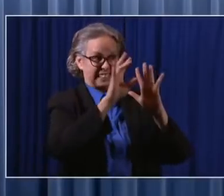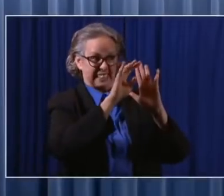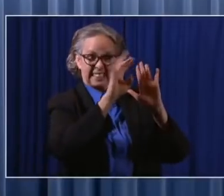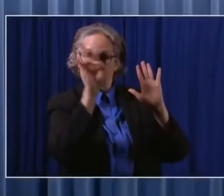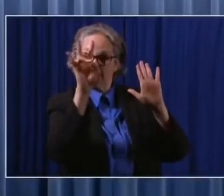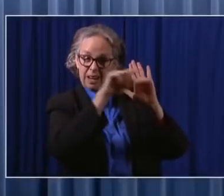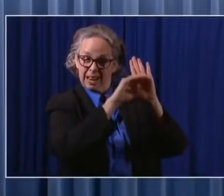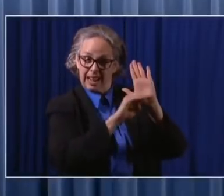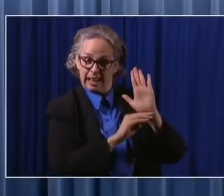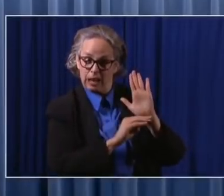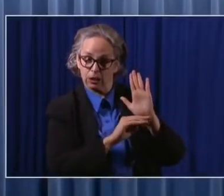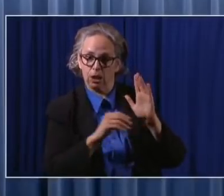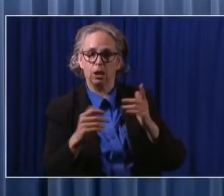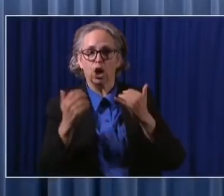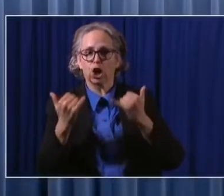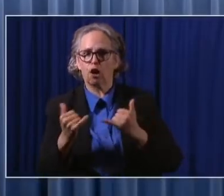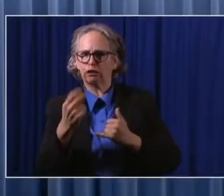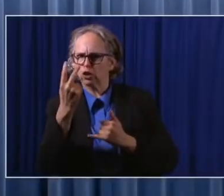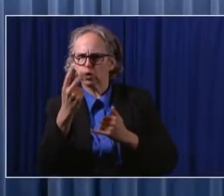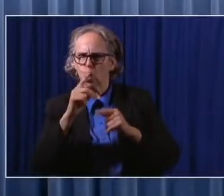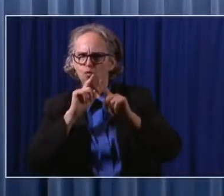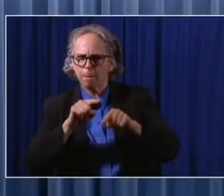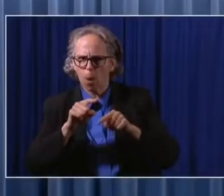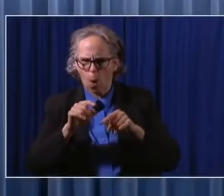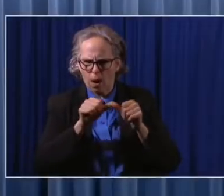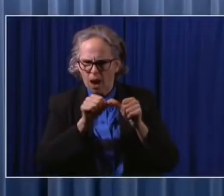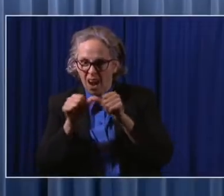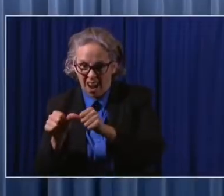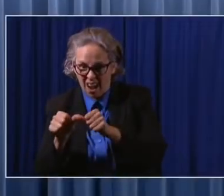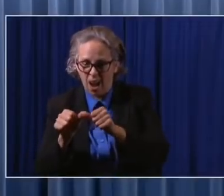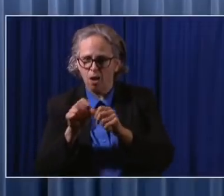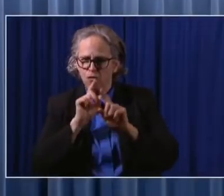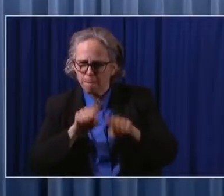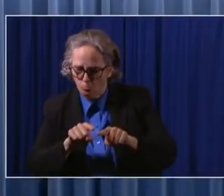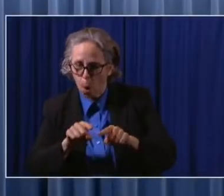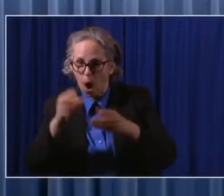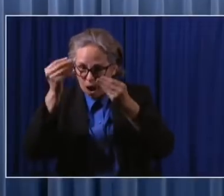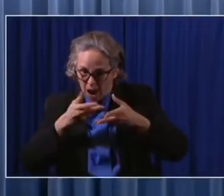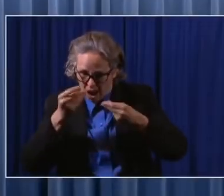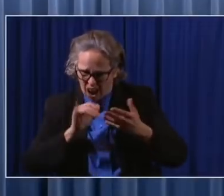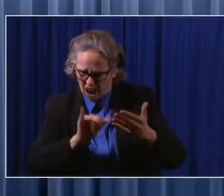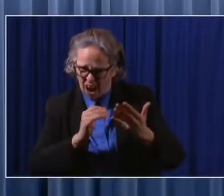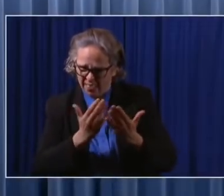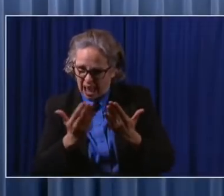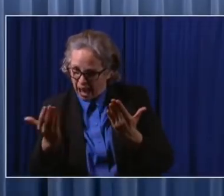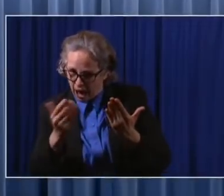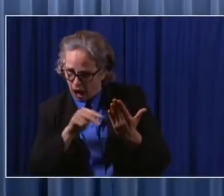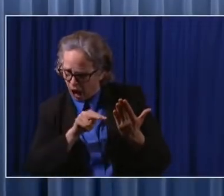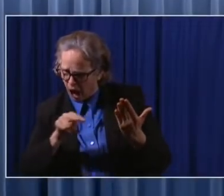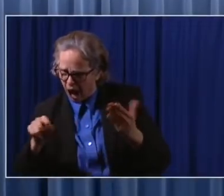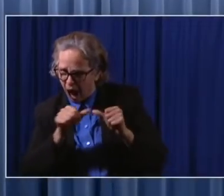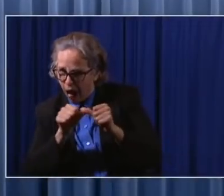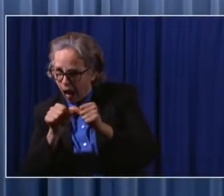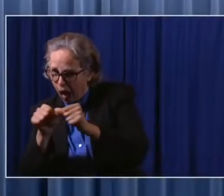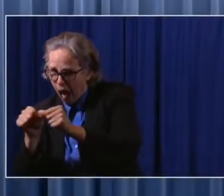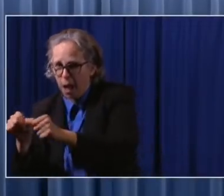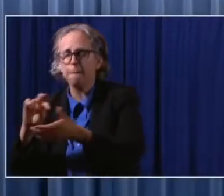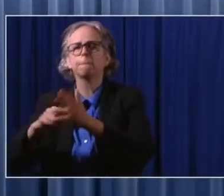Once a county is at a Level 4, it cannot improve its risk level until it's not triggered 6 or more indicators for 2 consecutive reporting